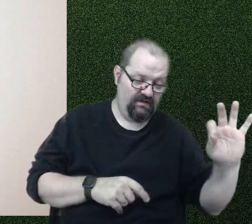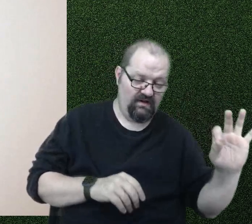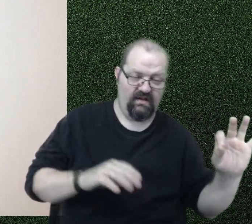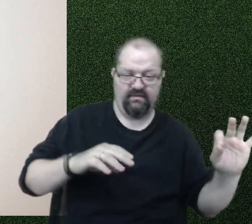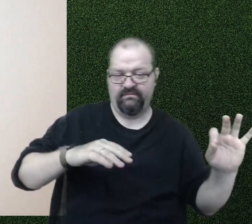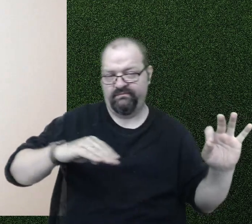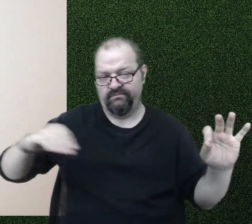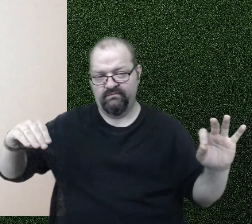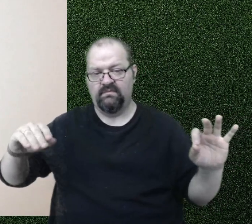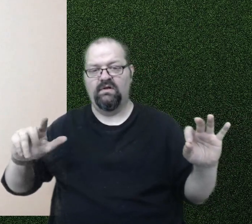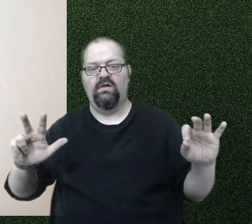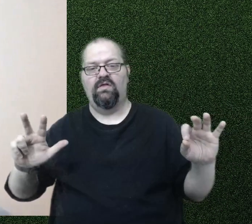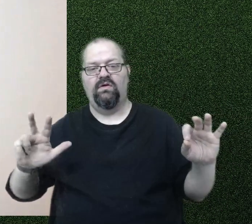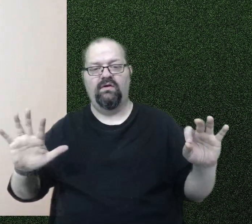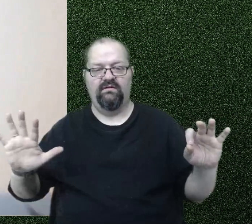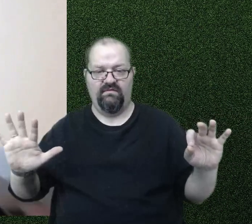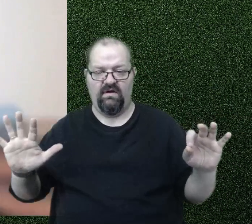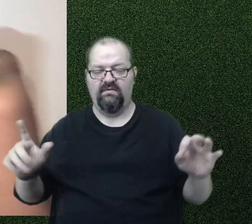here.